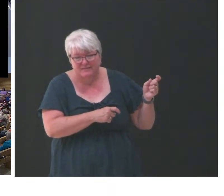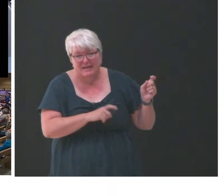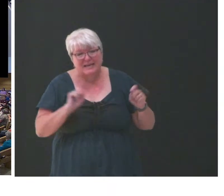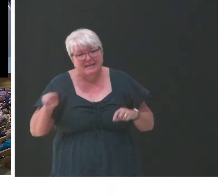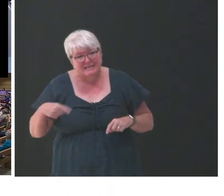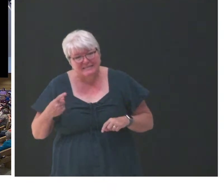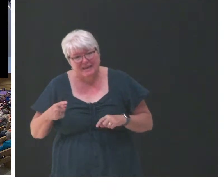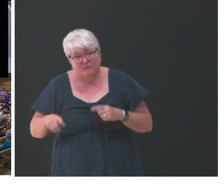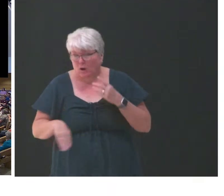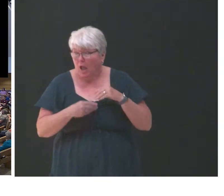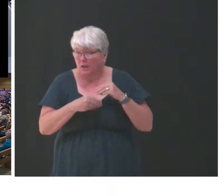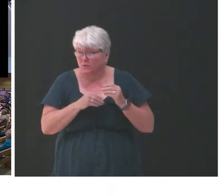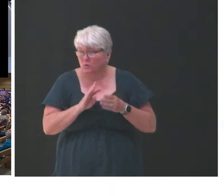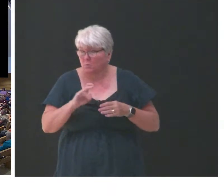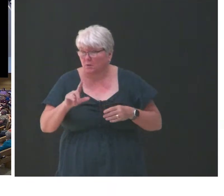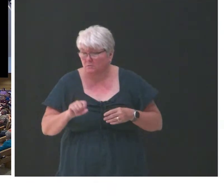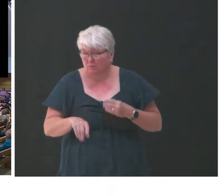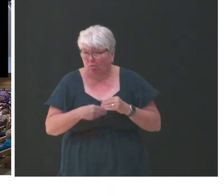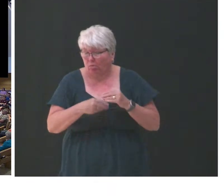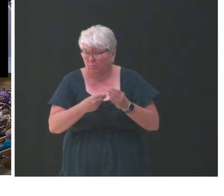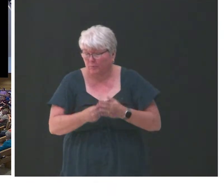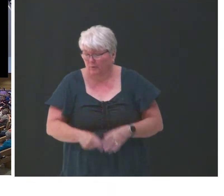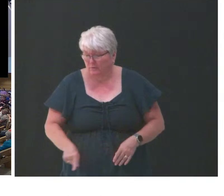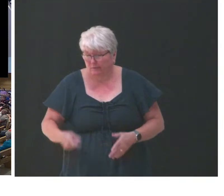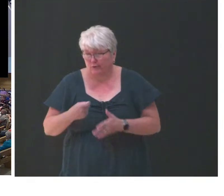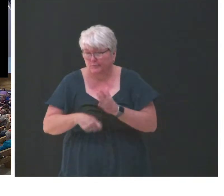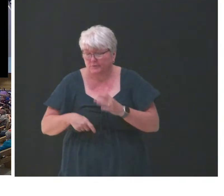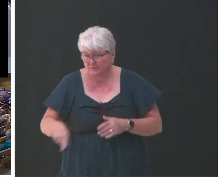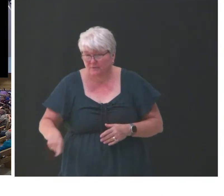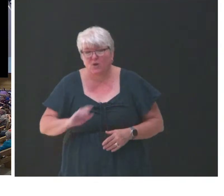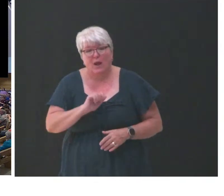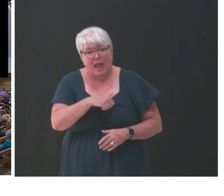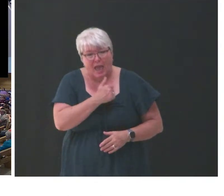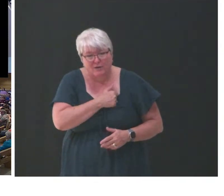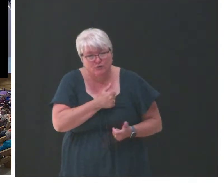except for adding to the bills other than gratitude.